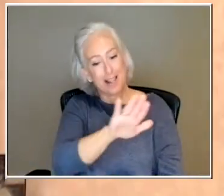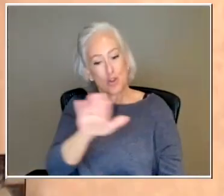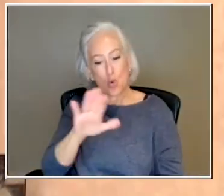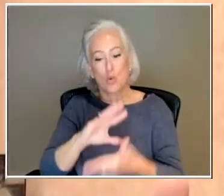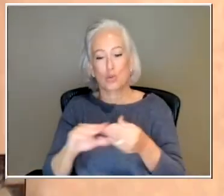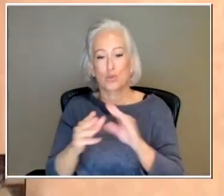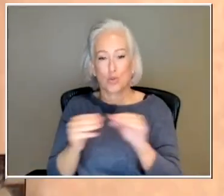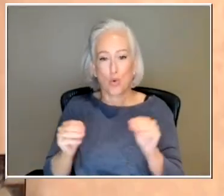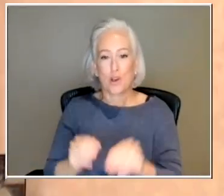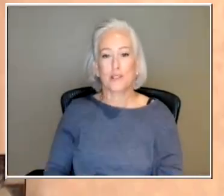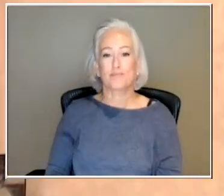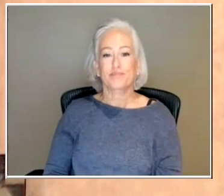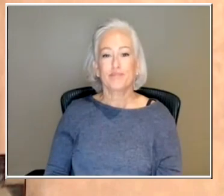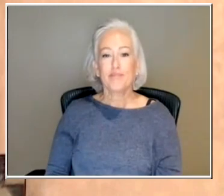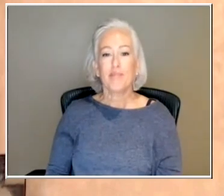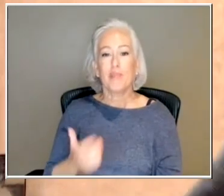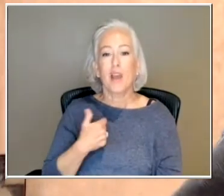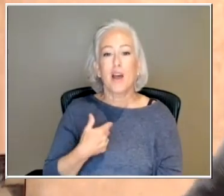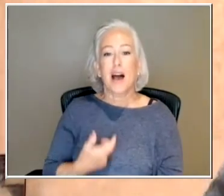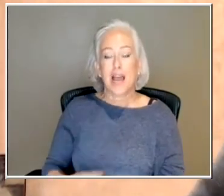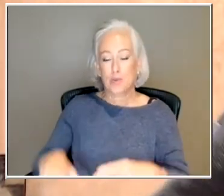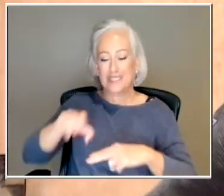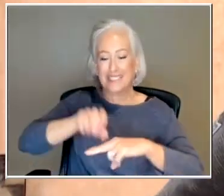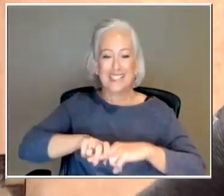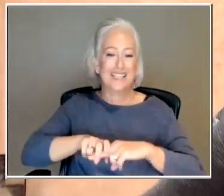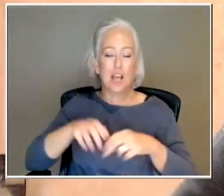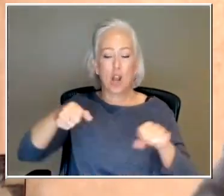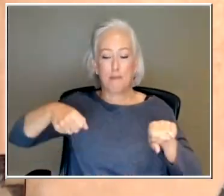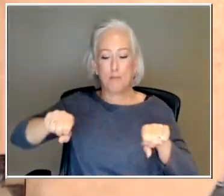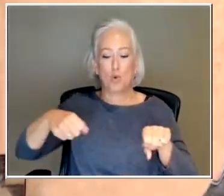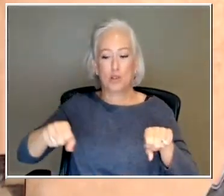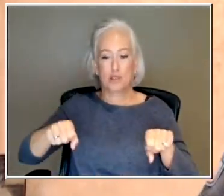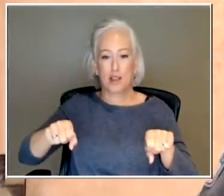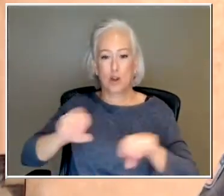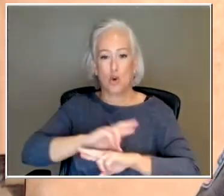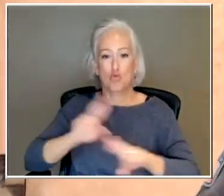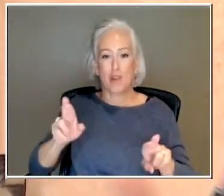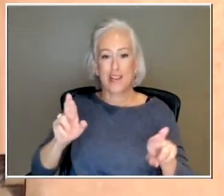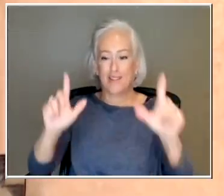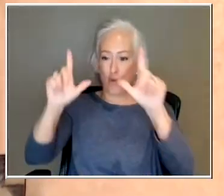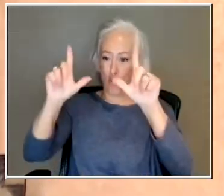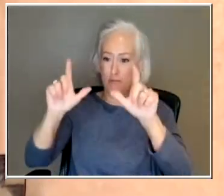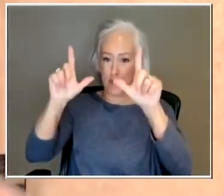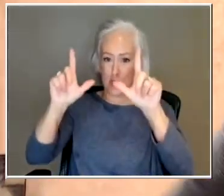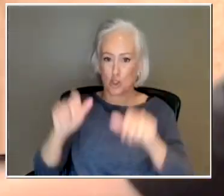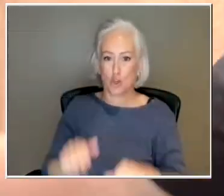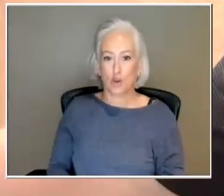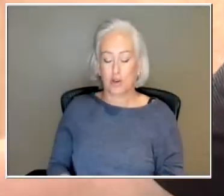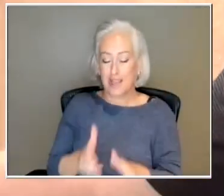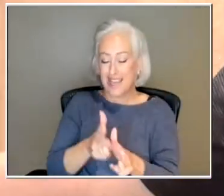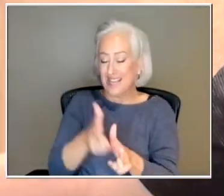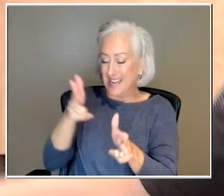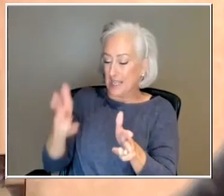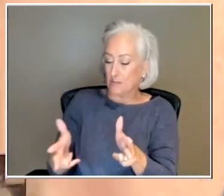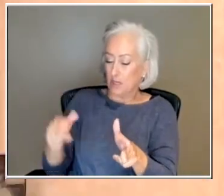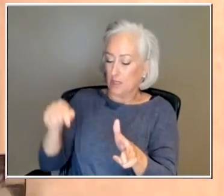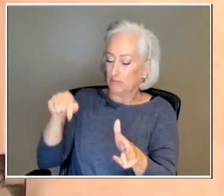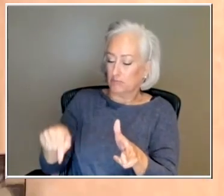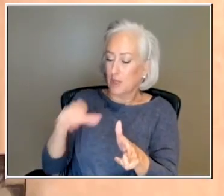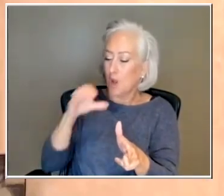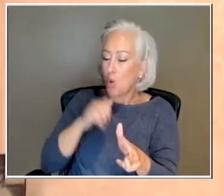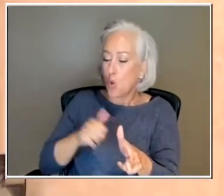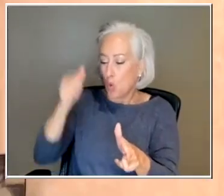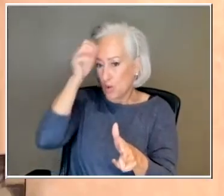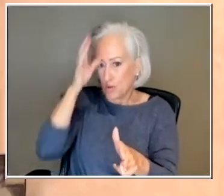motorcycle in a line to take pictures, and the guy next to me was an older gentleman. Not that I'm not old, but there's an older gentleman sitting there. He said,